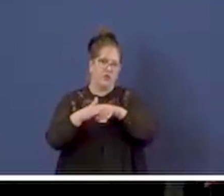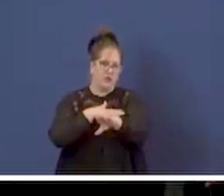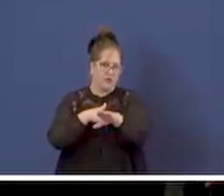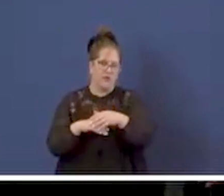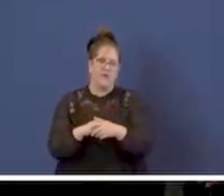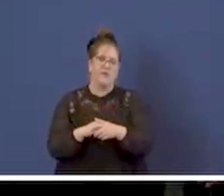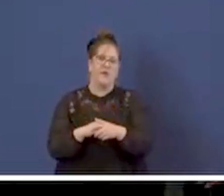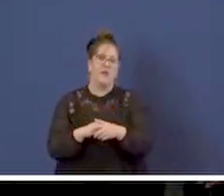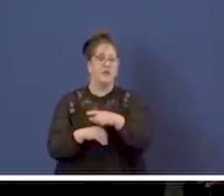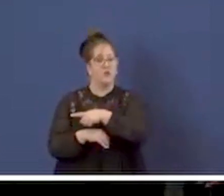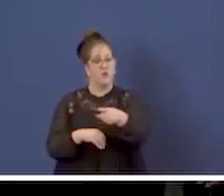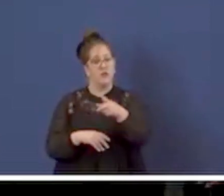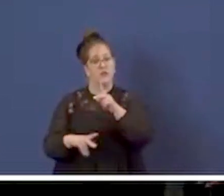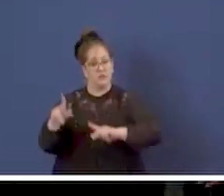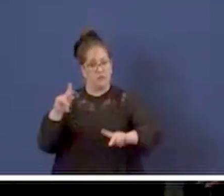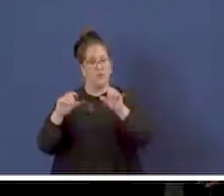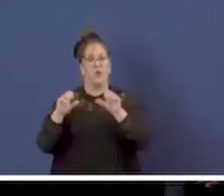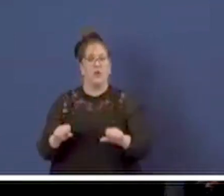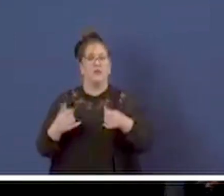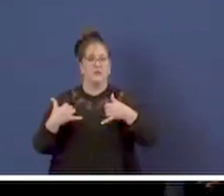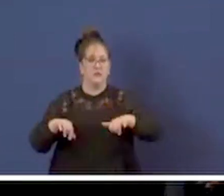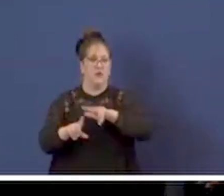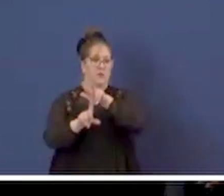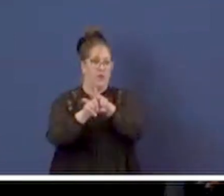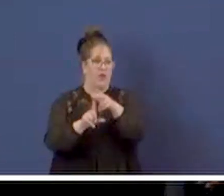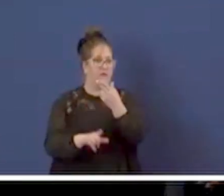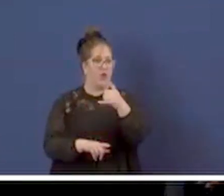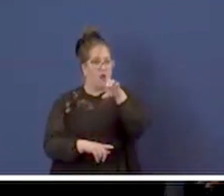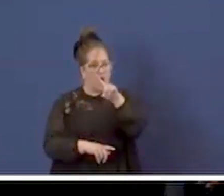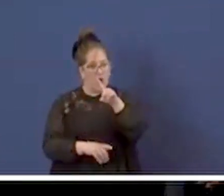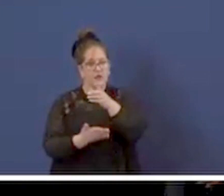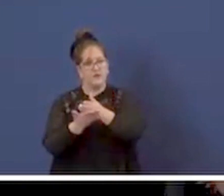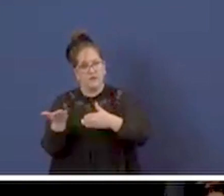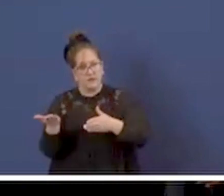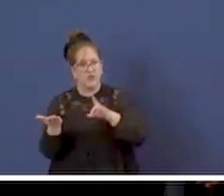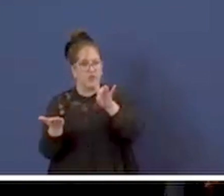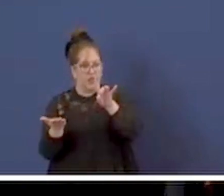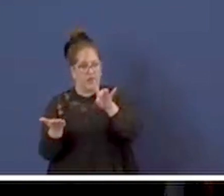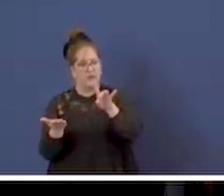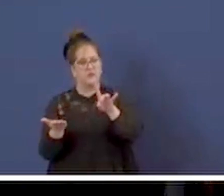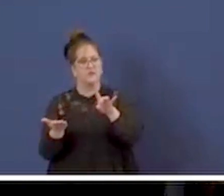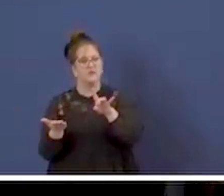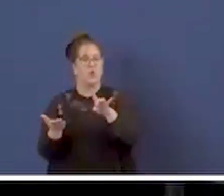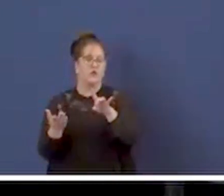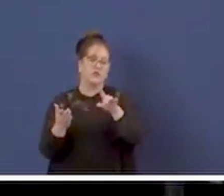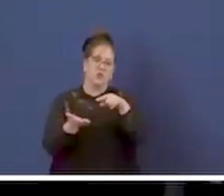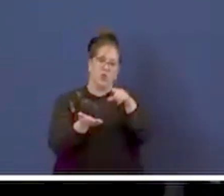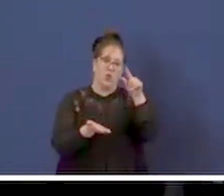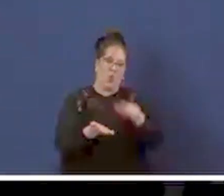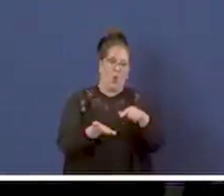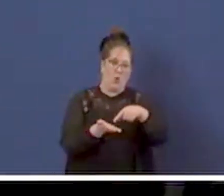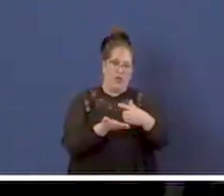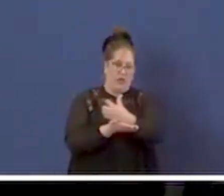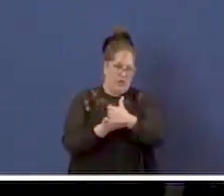although these individuals can still apply for a Section 8 HUD voucher or subsidized apartment complexes, these programs often have very long